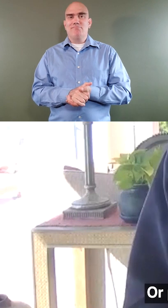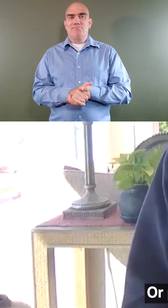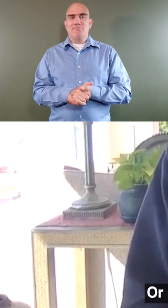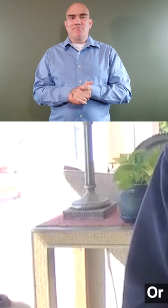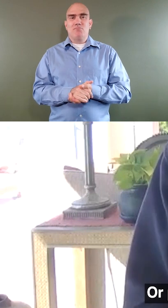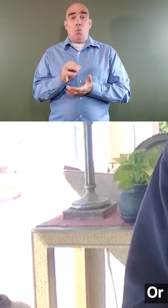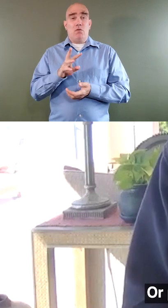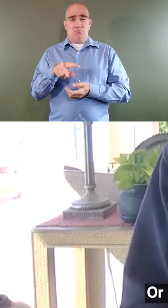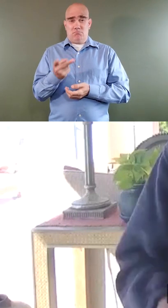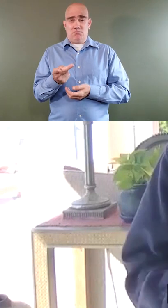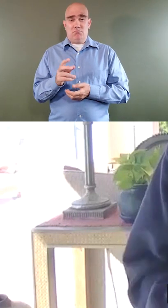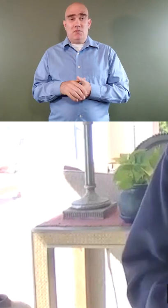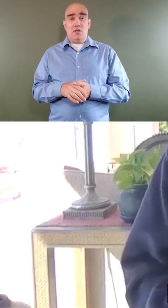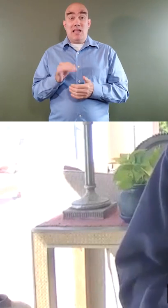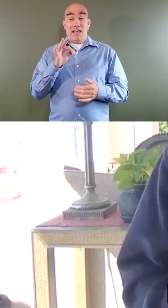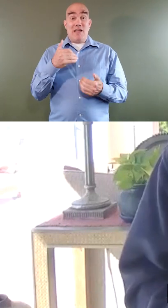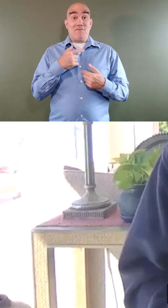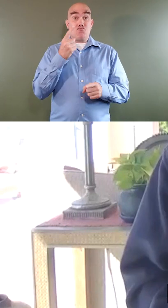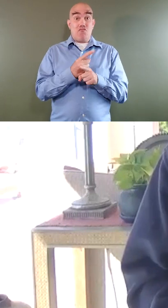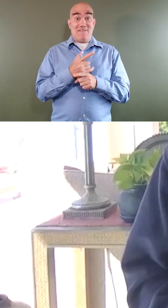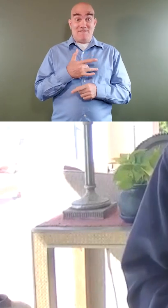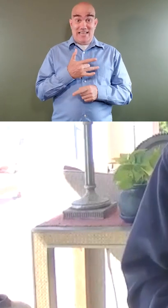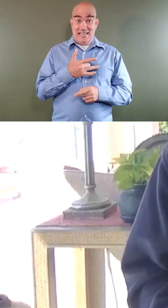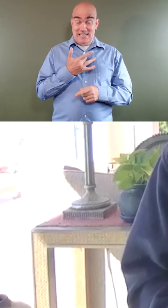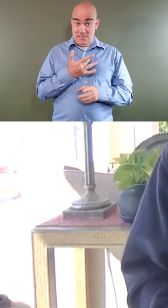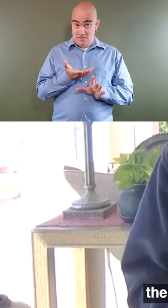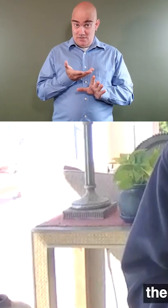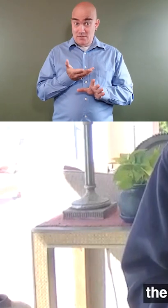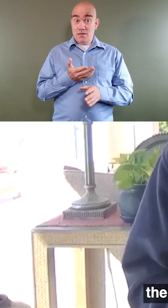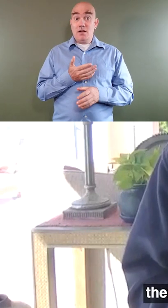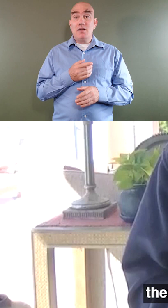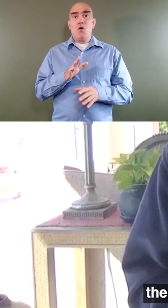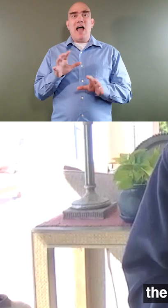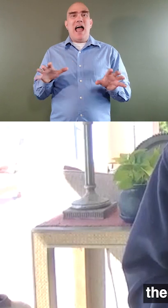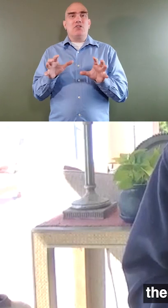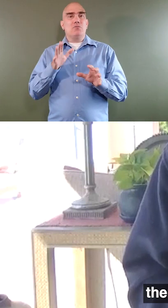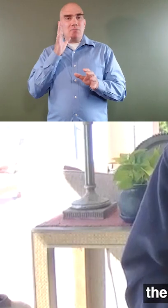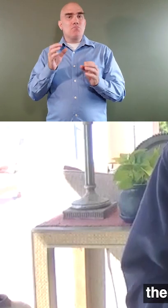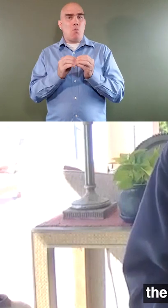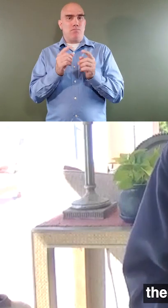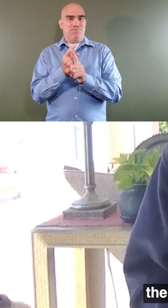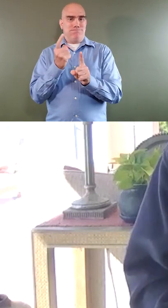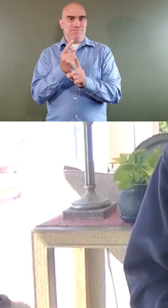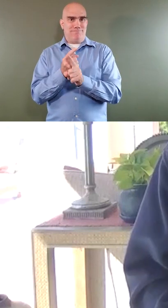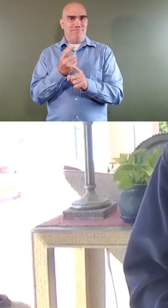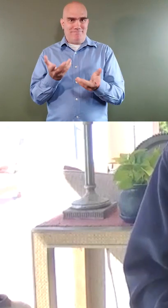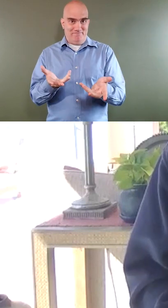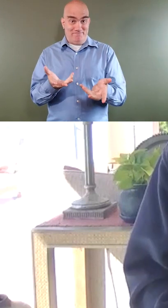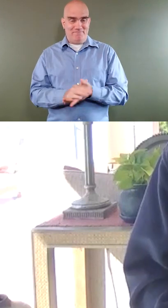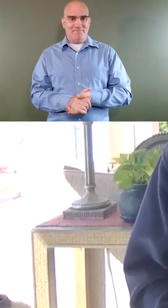Or putting it the other way around, if you have the right feeling, then the action will be appropriate.